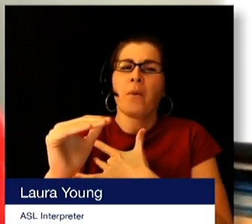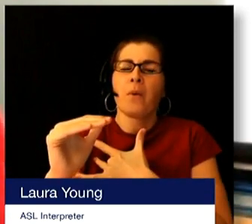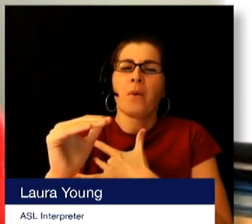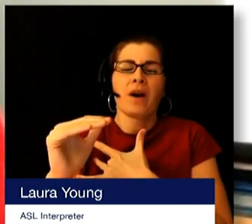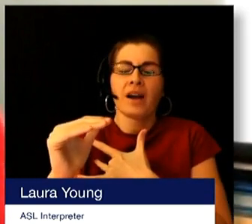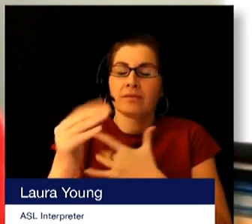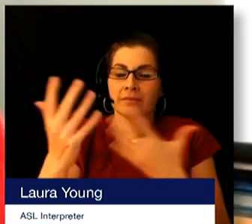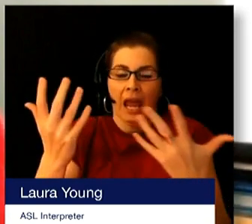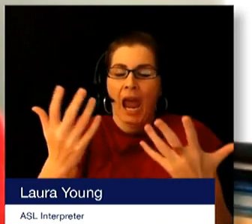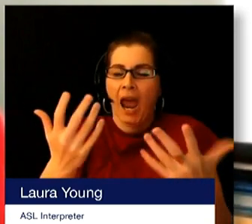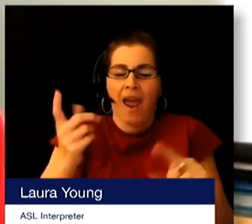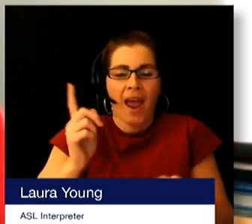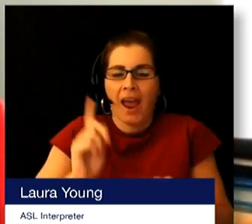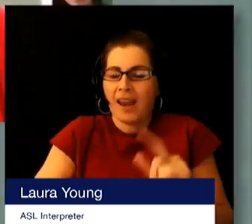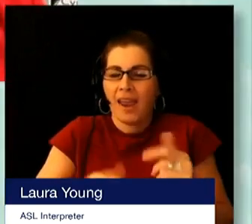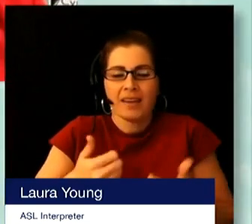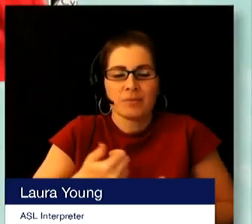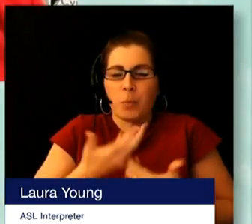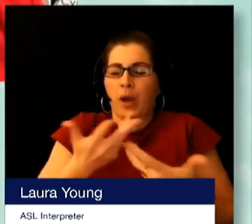into words.